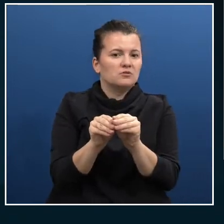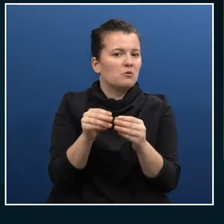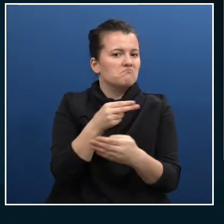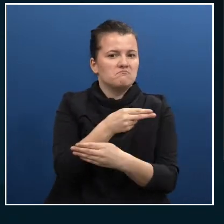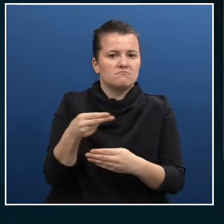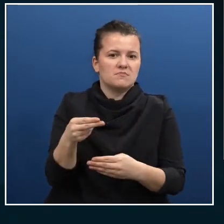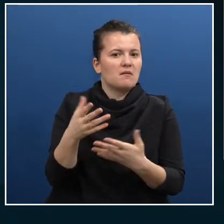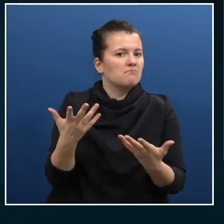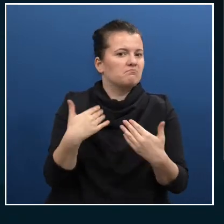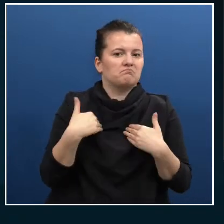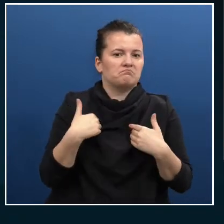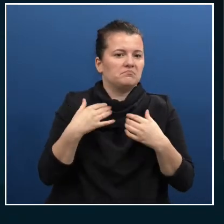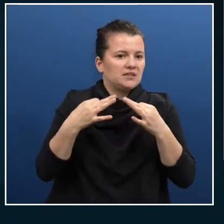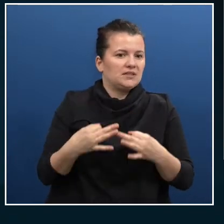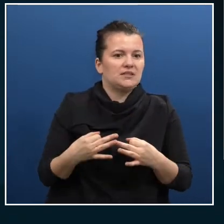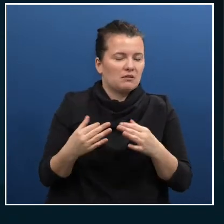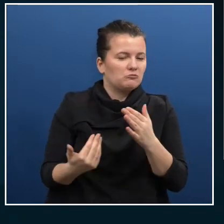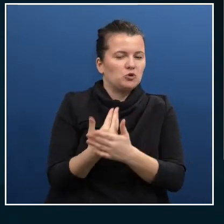Hugo.